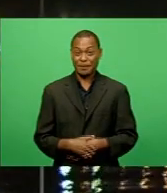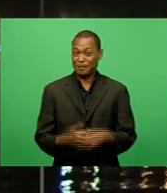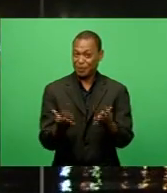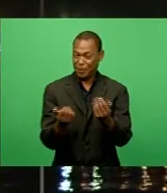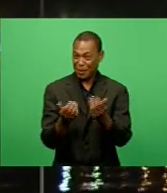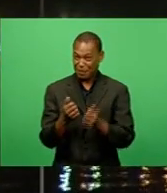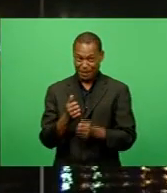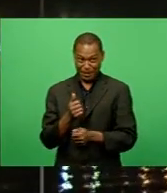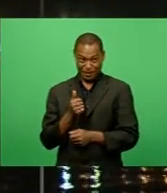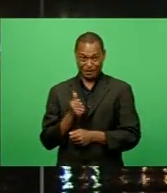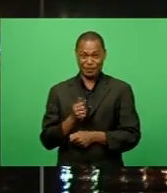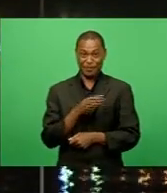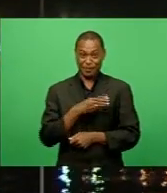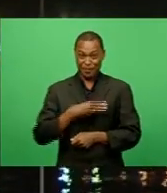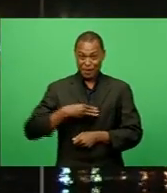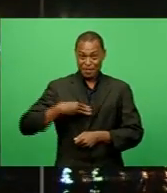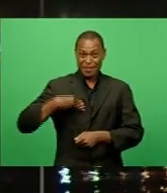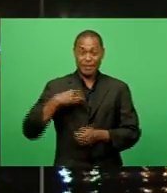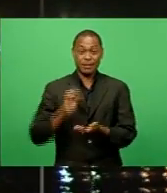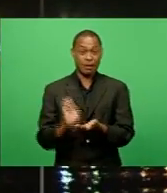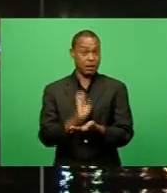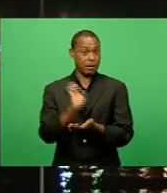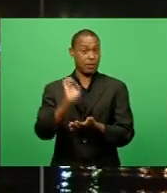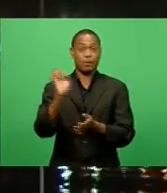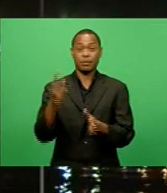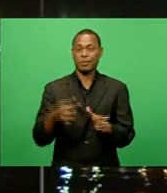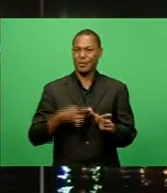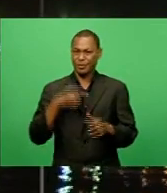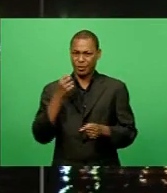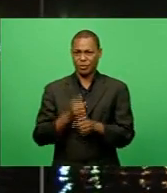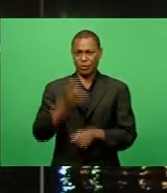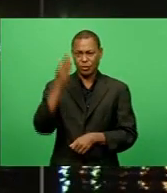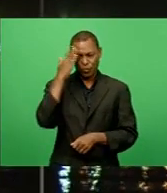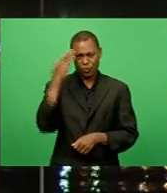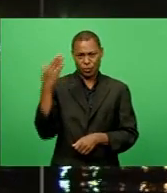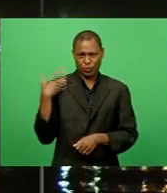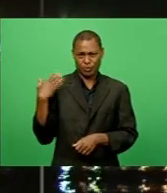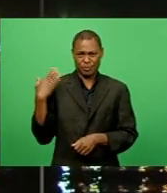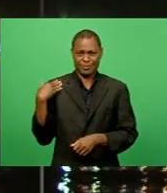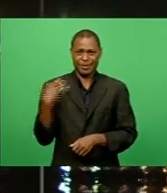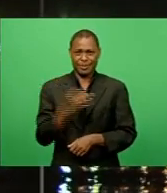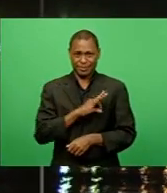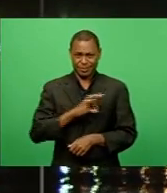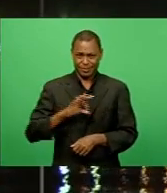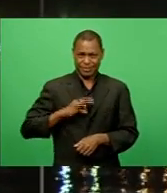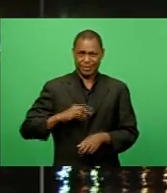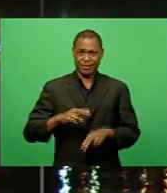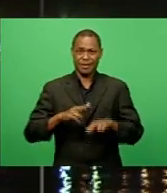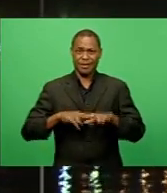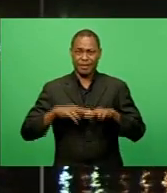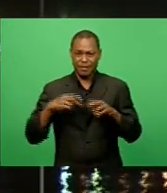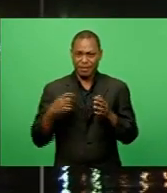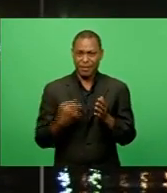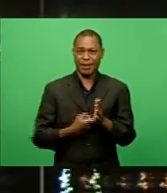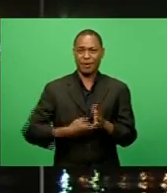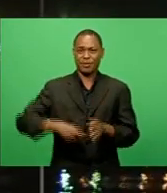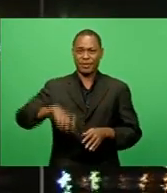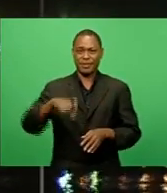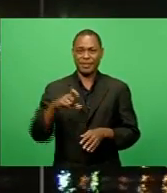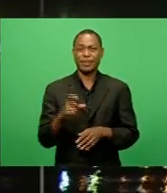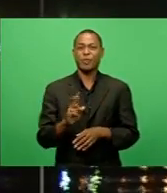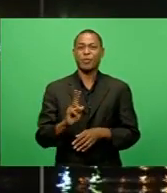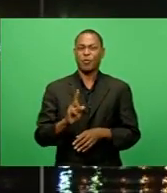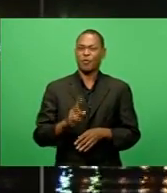Welcome back. Minister for Economy Aya Syed Kayum has reminded staff of the Fiji Revenue and Customs Service that they need to maintain a high level